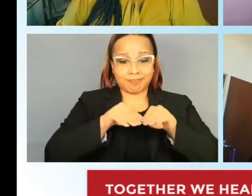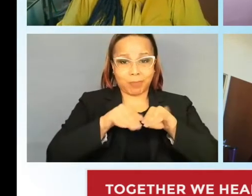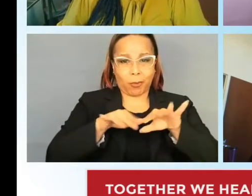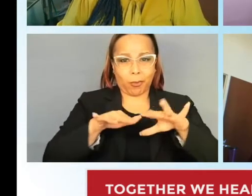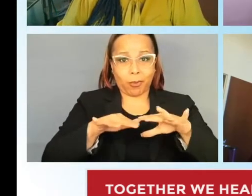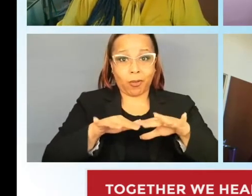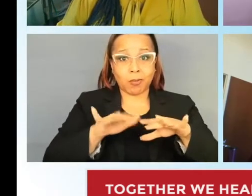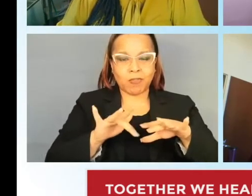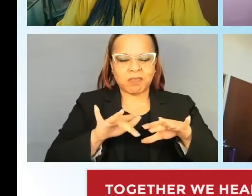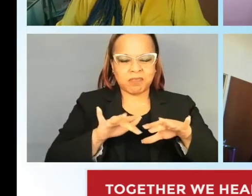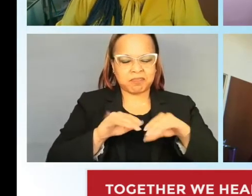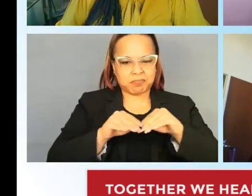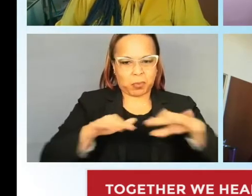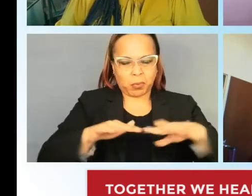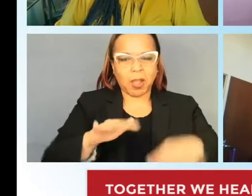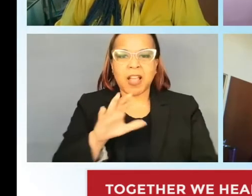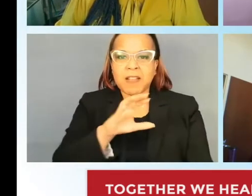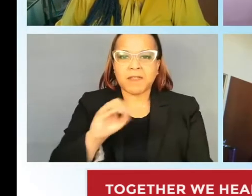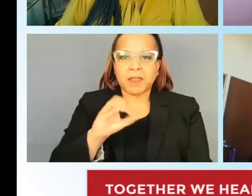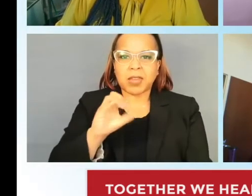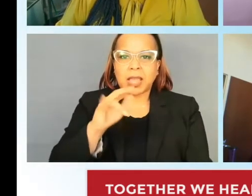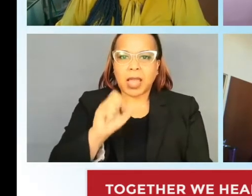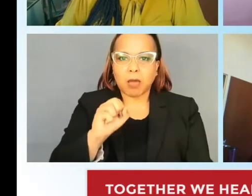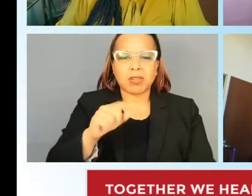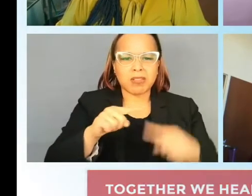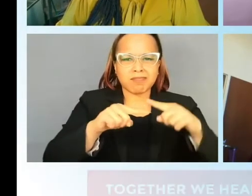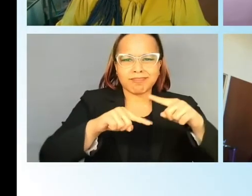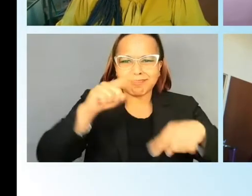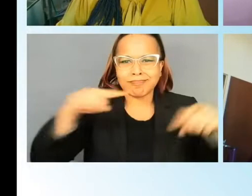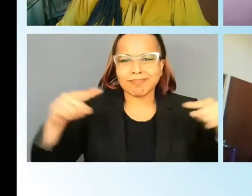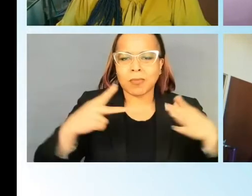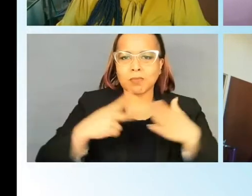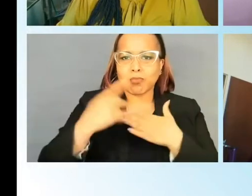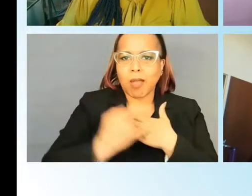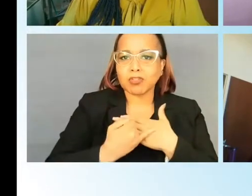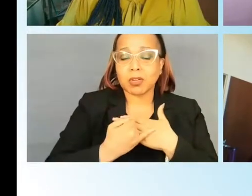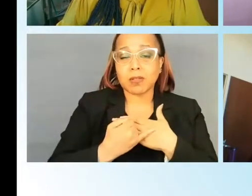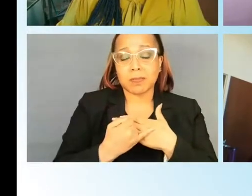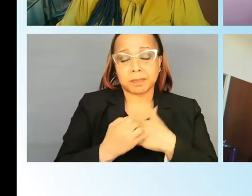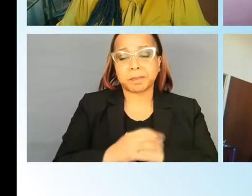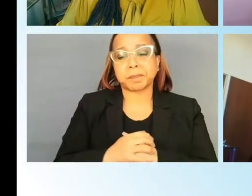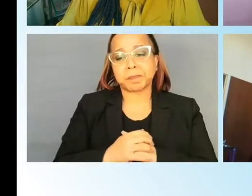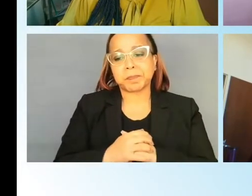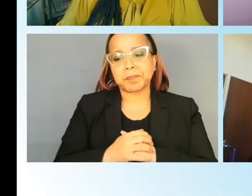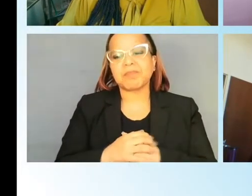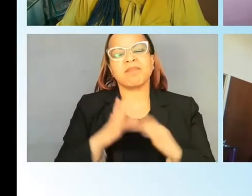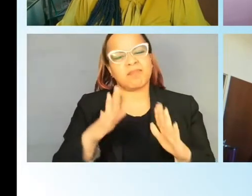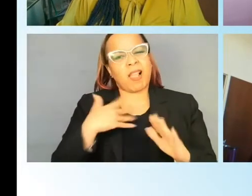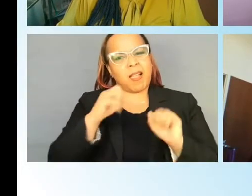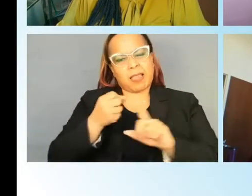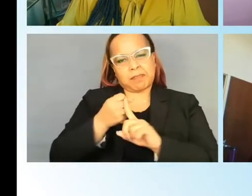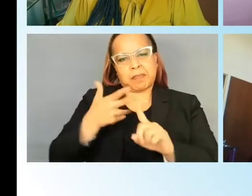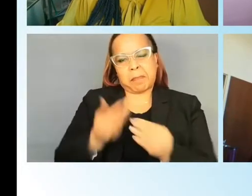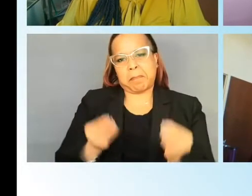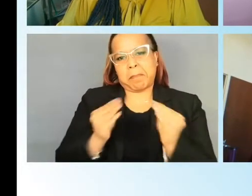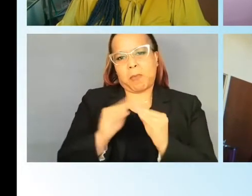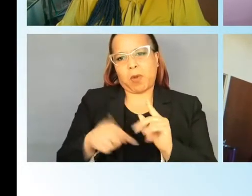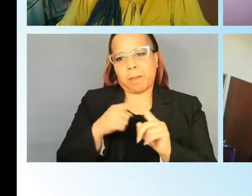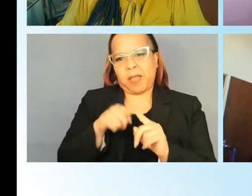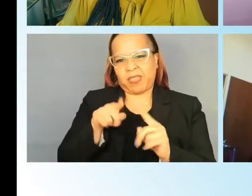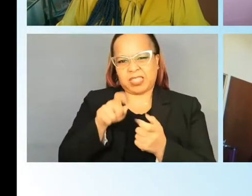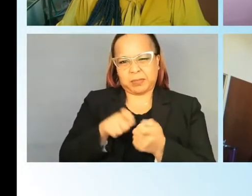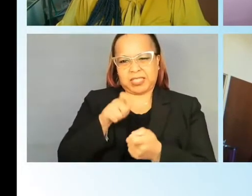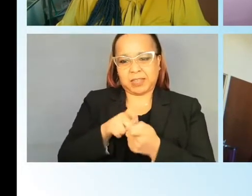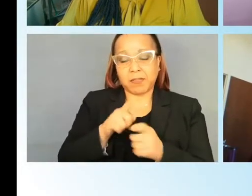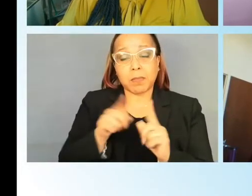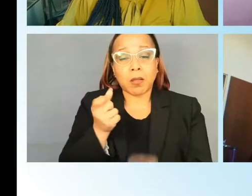state, all a wide range of projects. And I think, you know, I can talk a little bit more about the specifics, but in